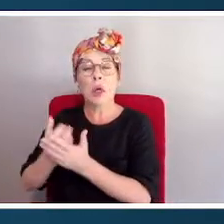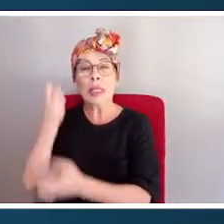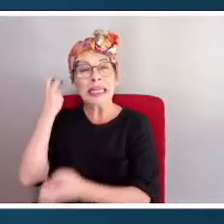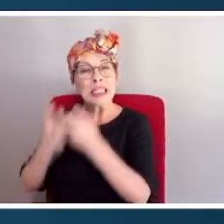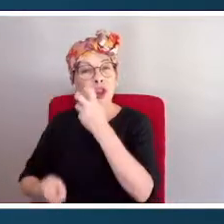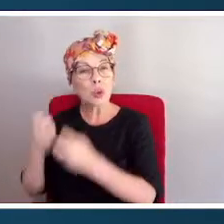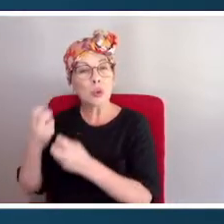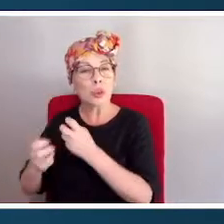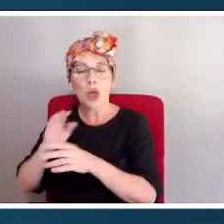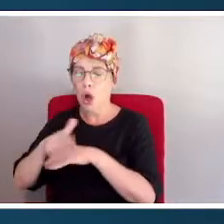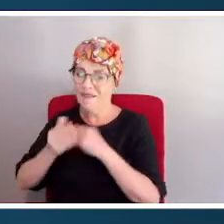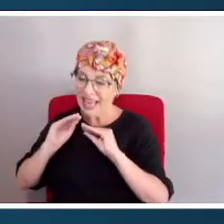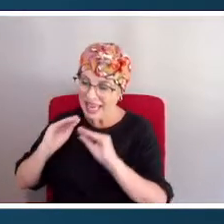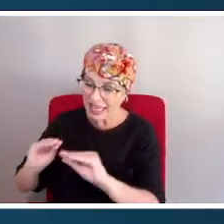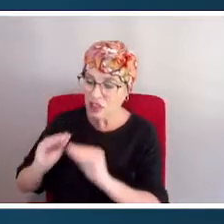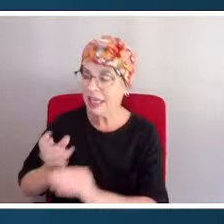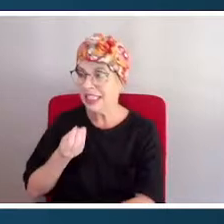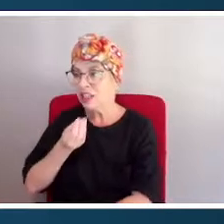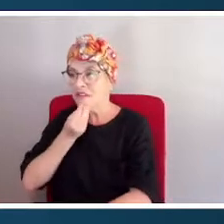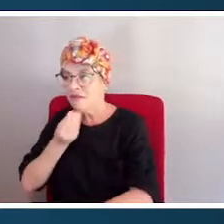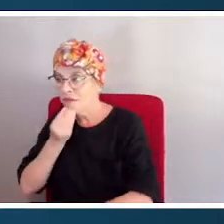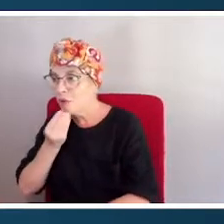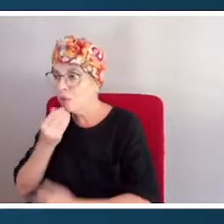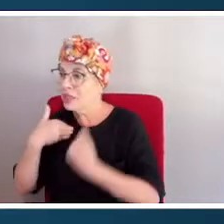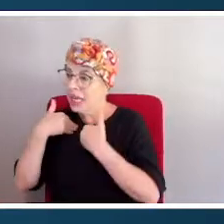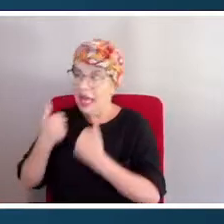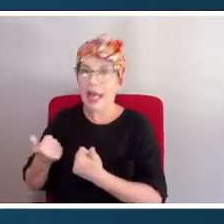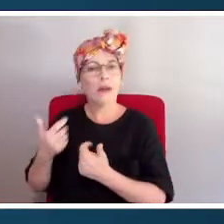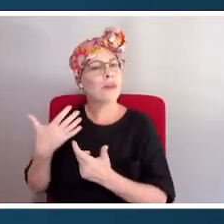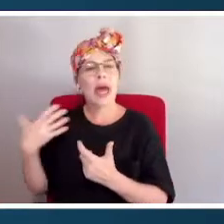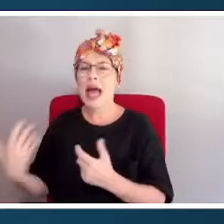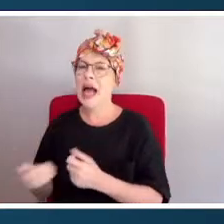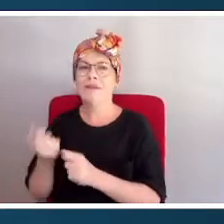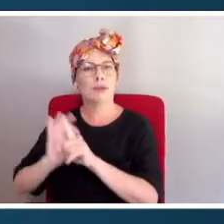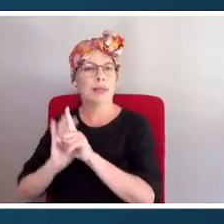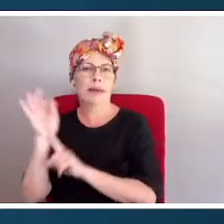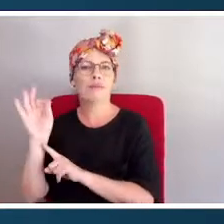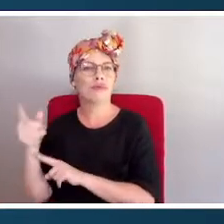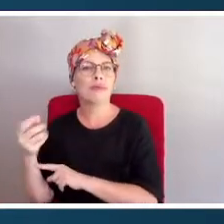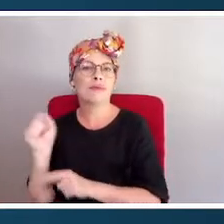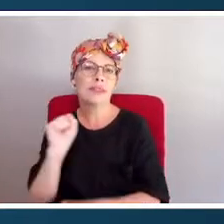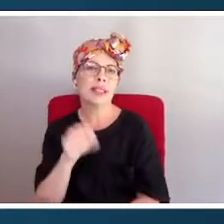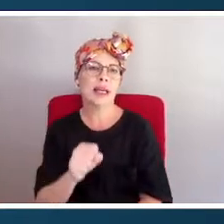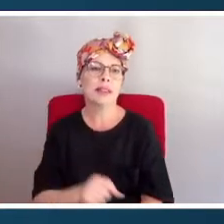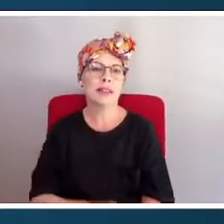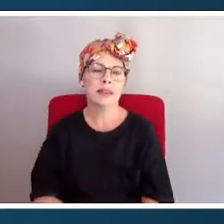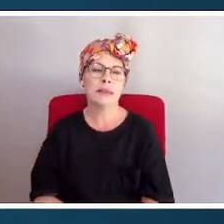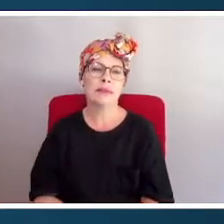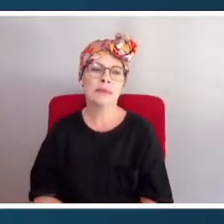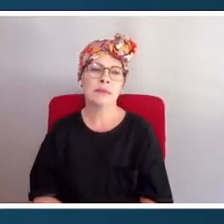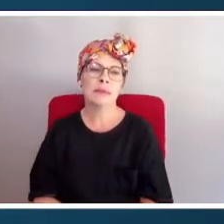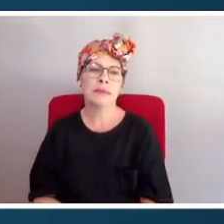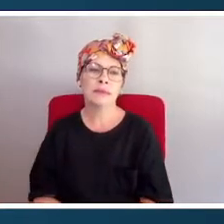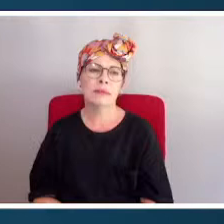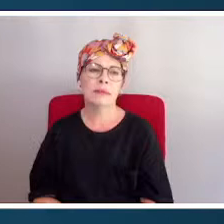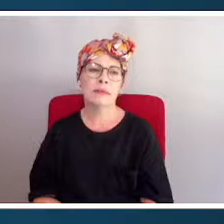to provide, the basics. And yeah, so